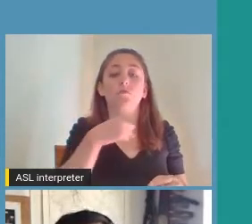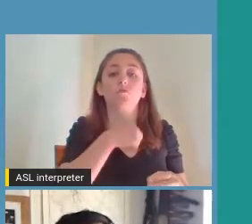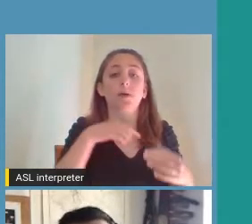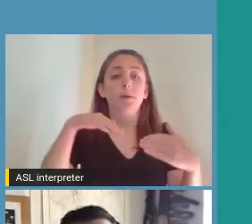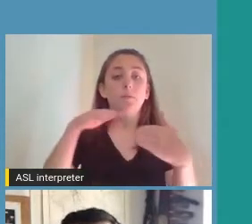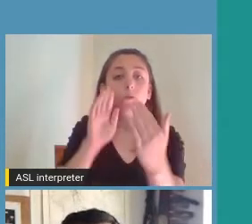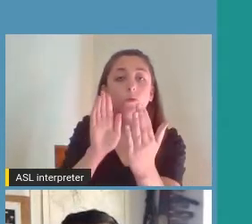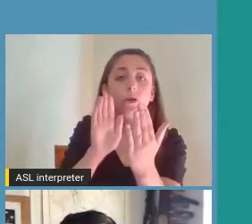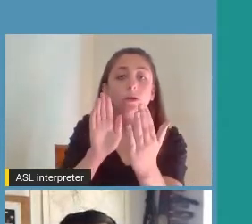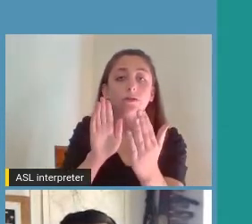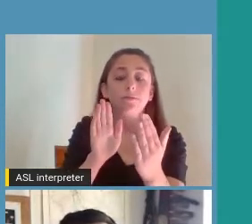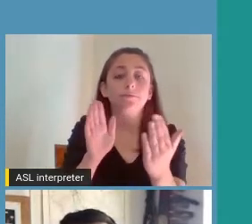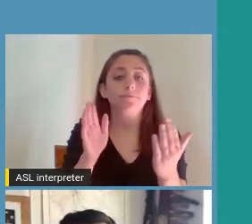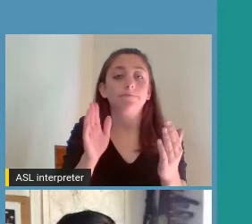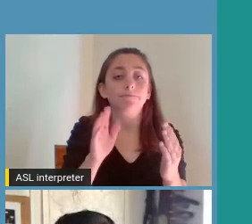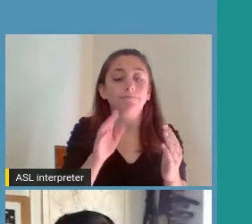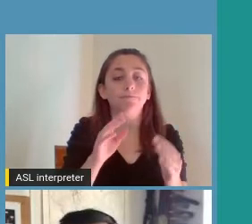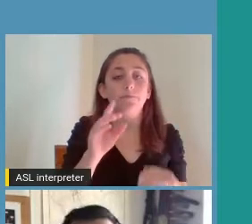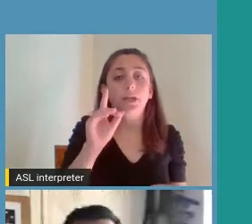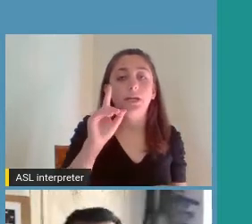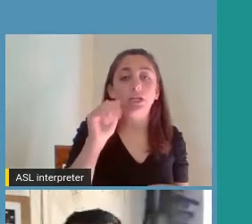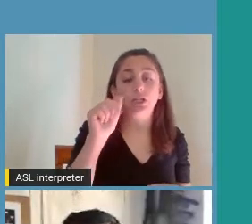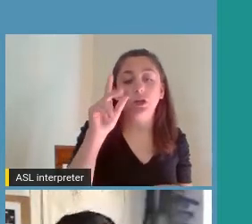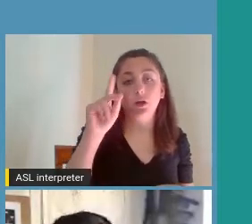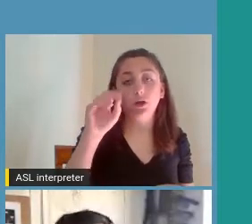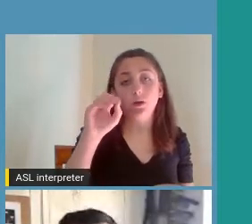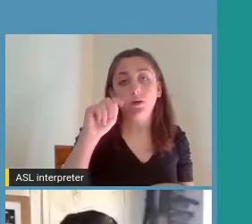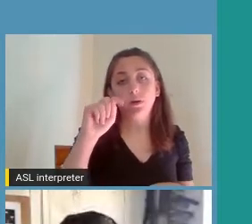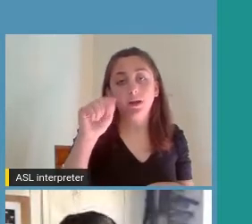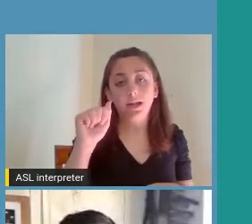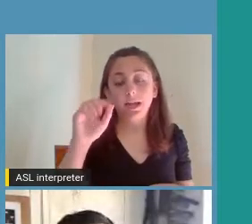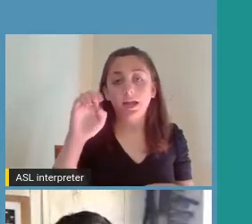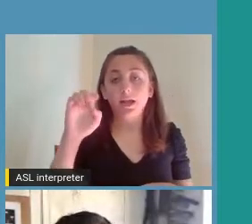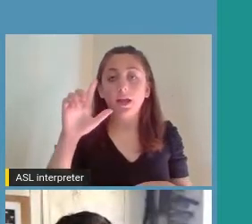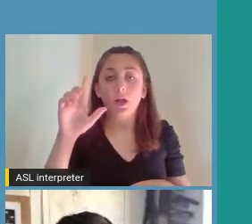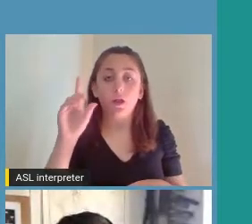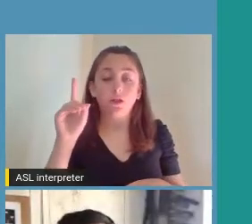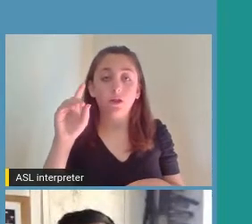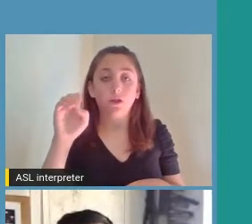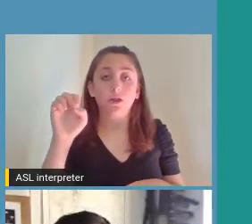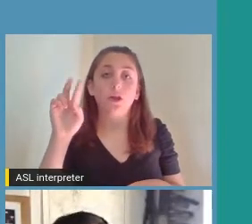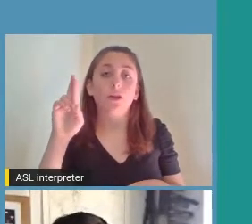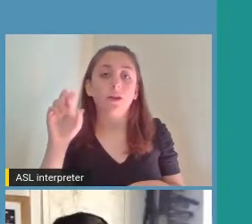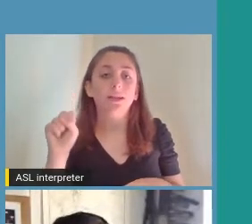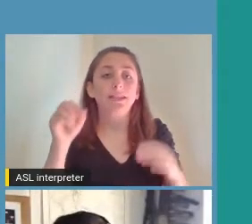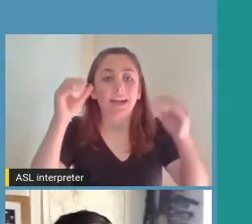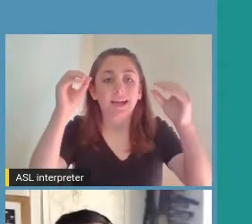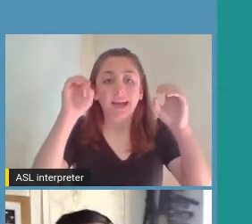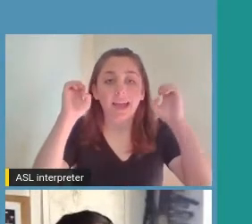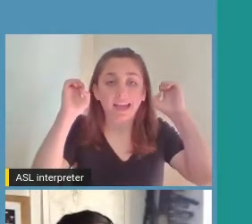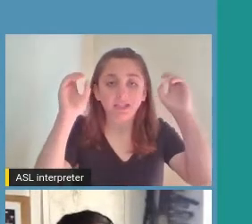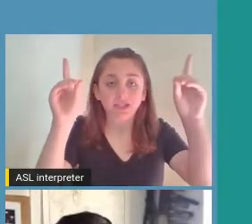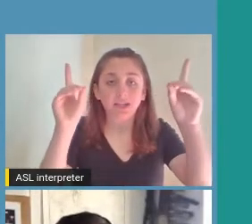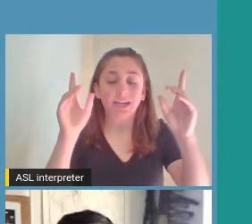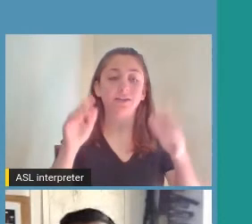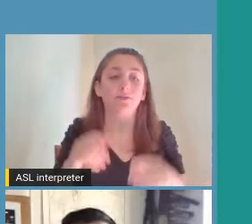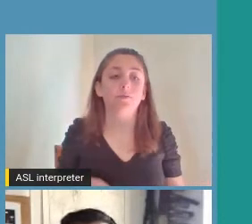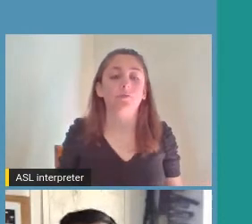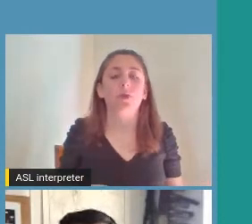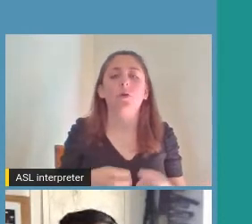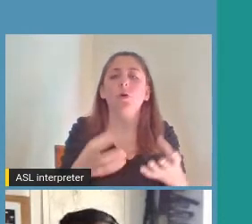the Dakota elders and Anishinaabe educators, and we wanted to make sure that we created a land acknowledgement